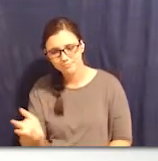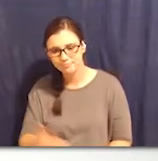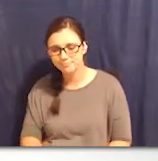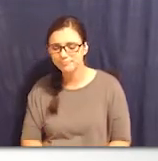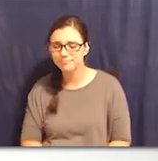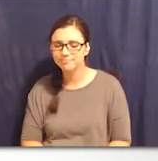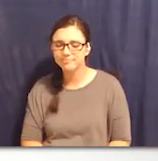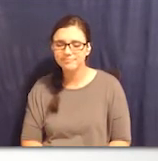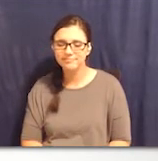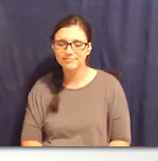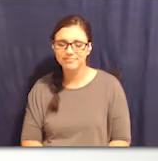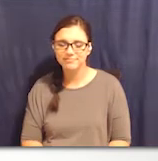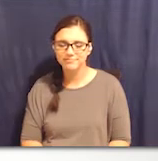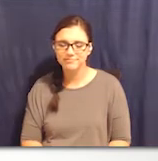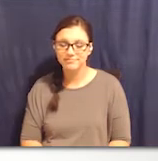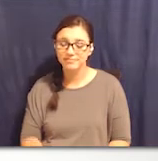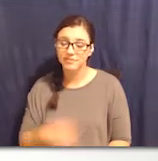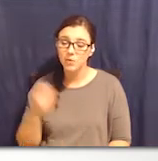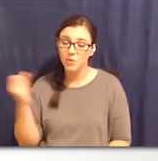bird.